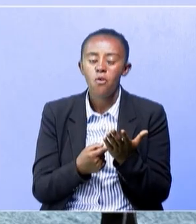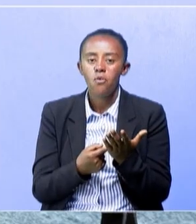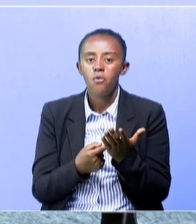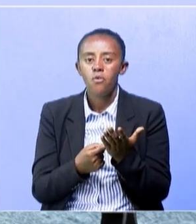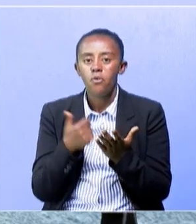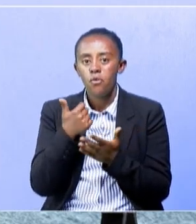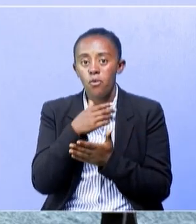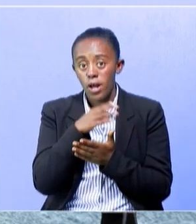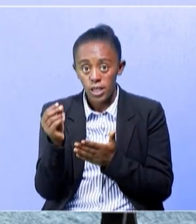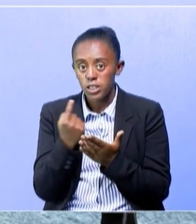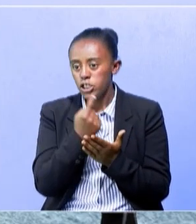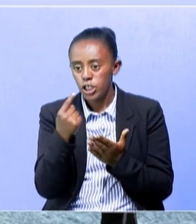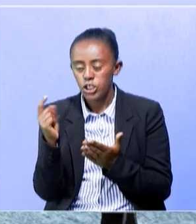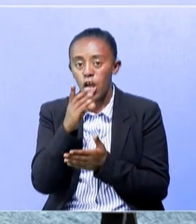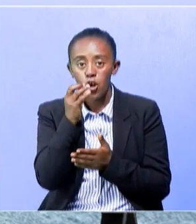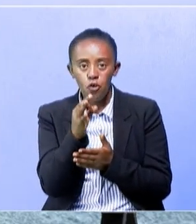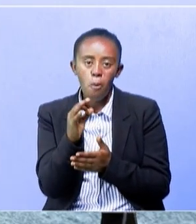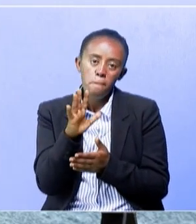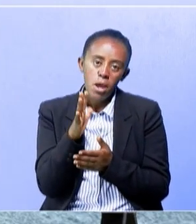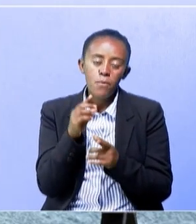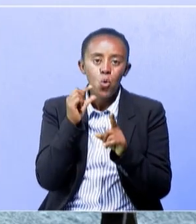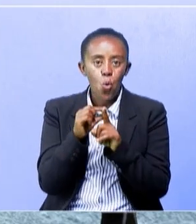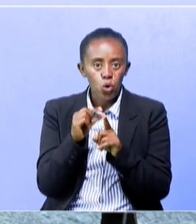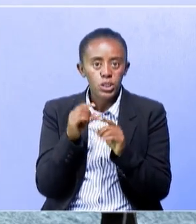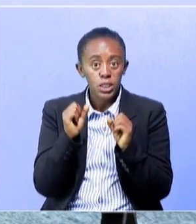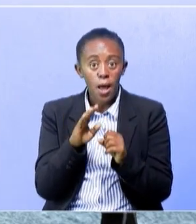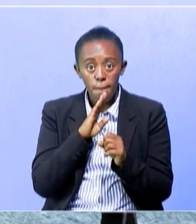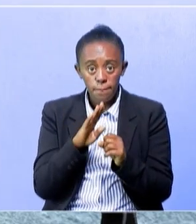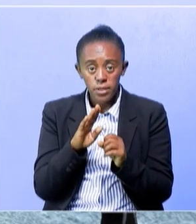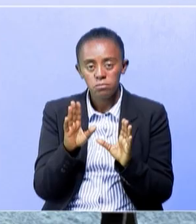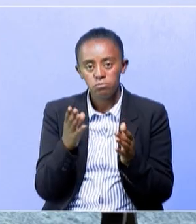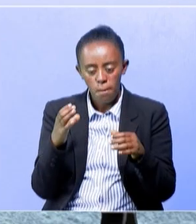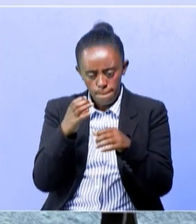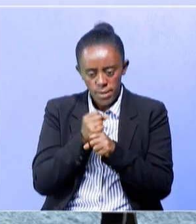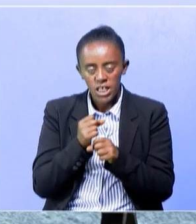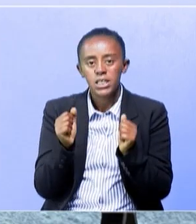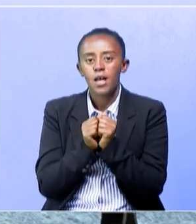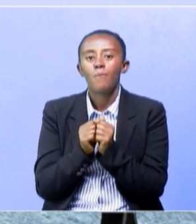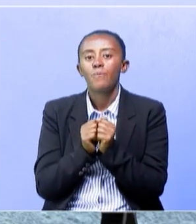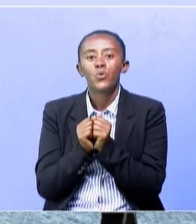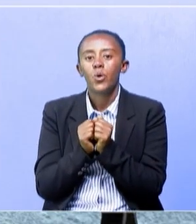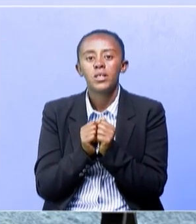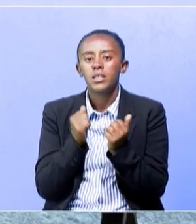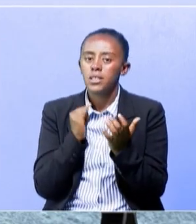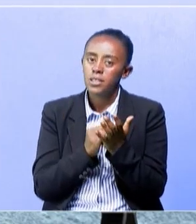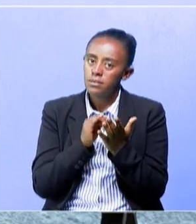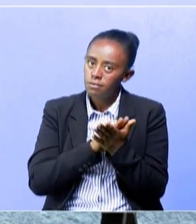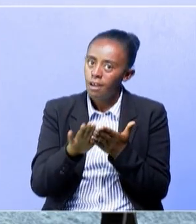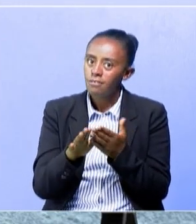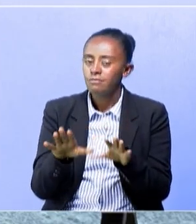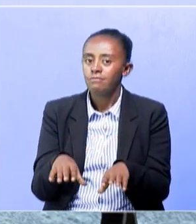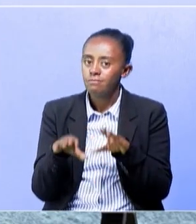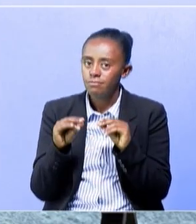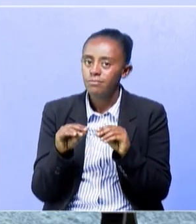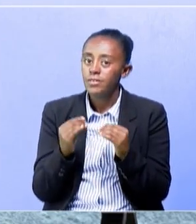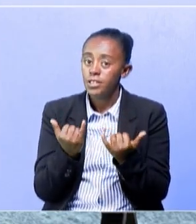and such kinds of maybe words can be used to bring them together, okay? It's nice. So students, now